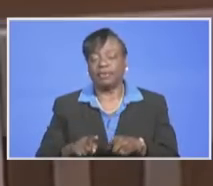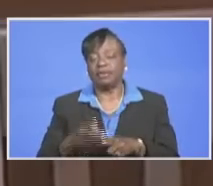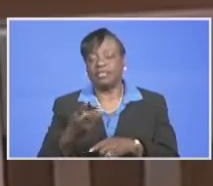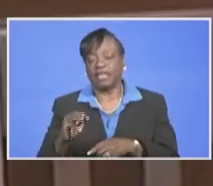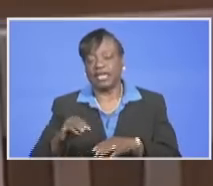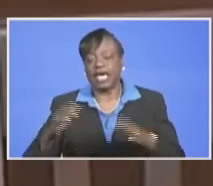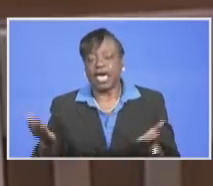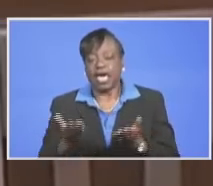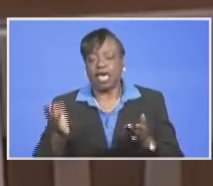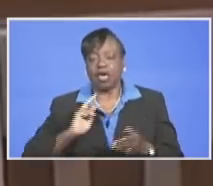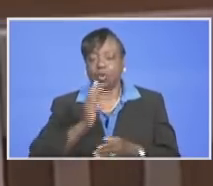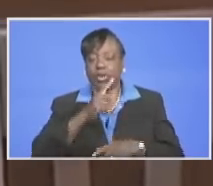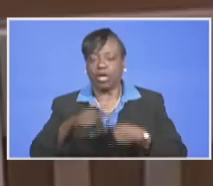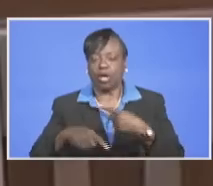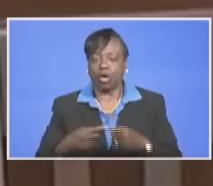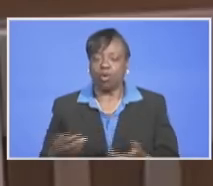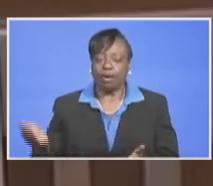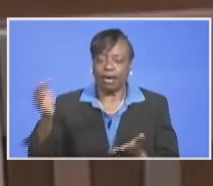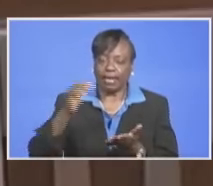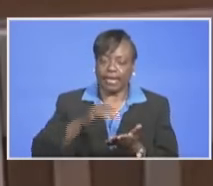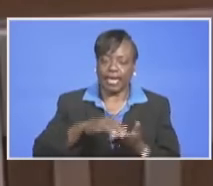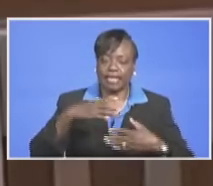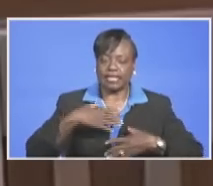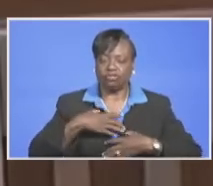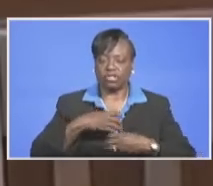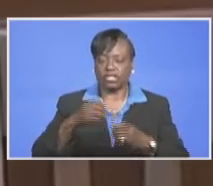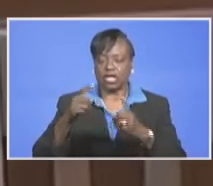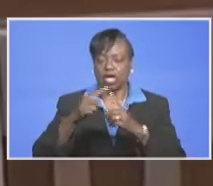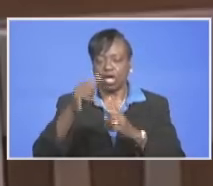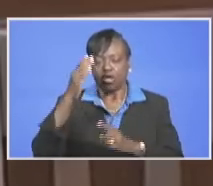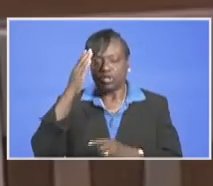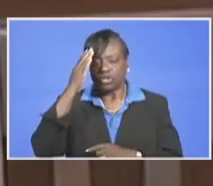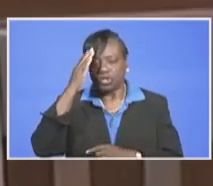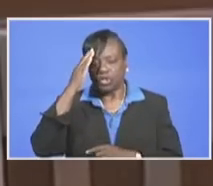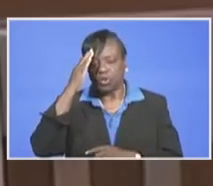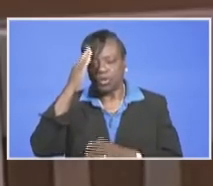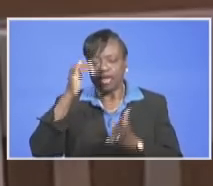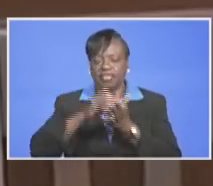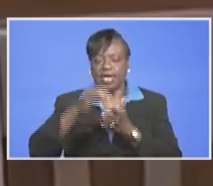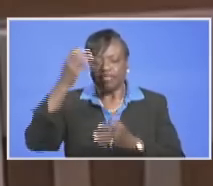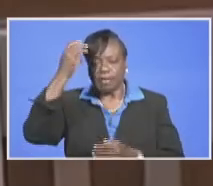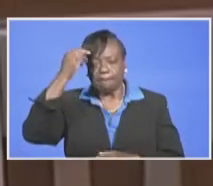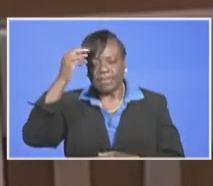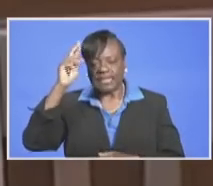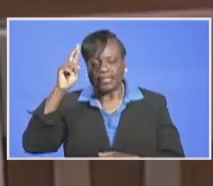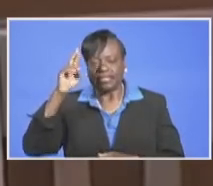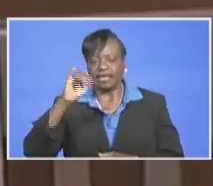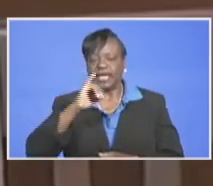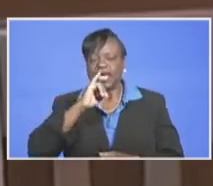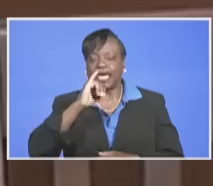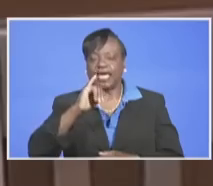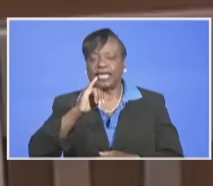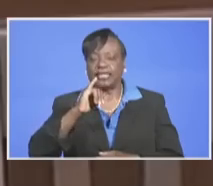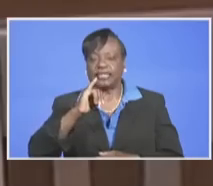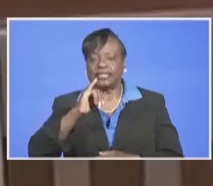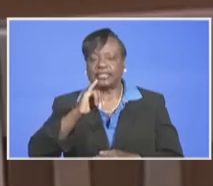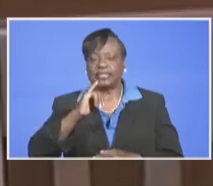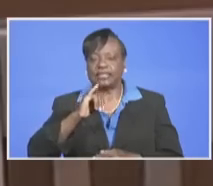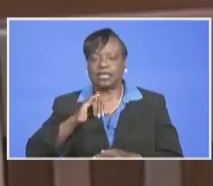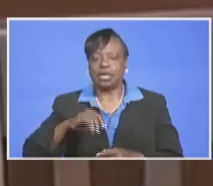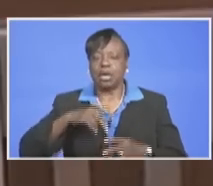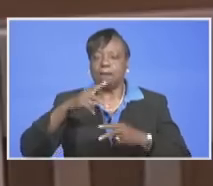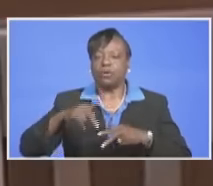again. It is interesting to note that the minister is postponing